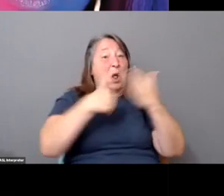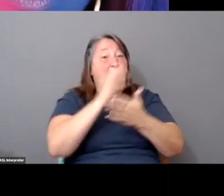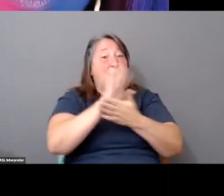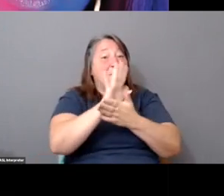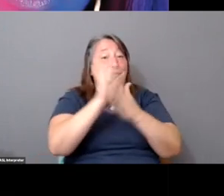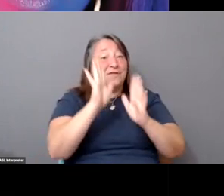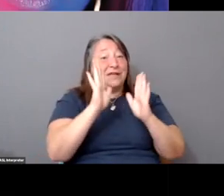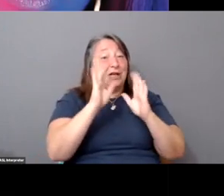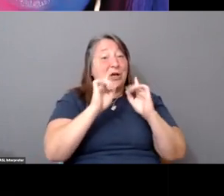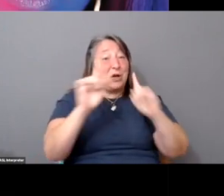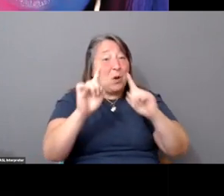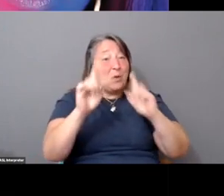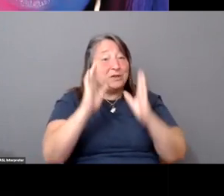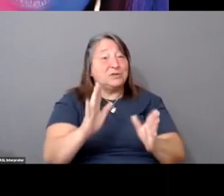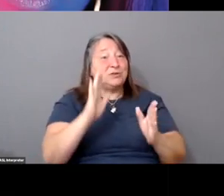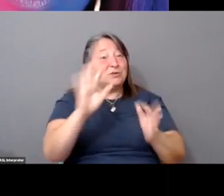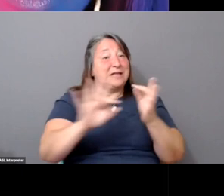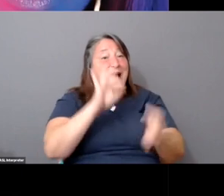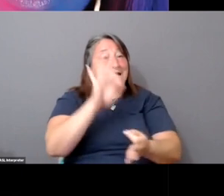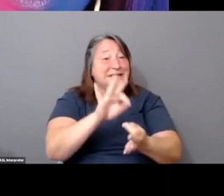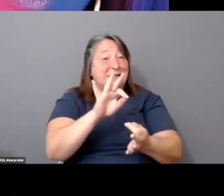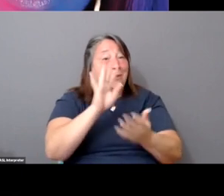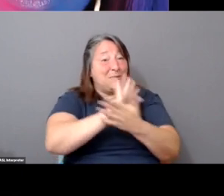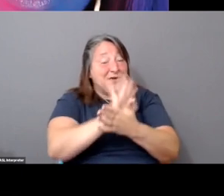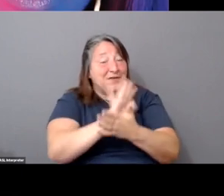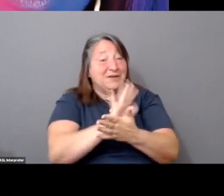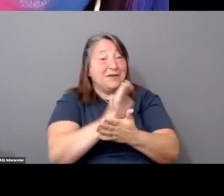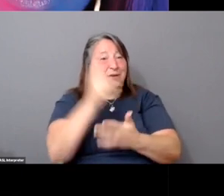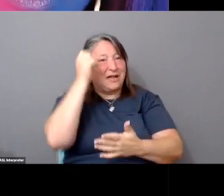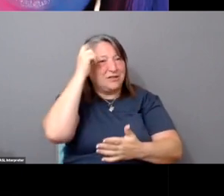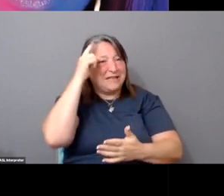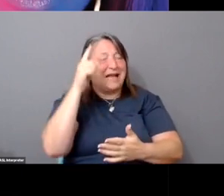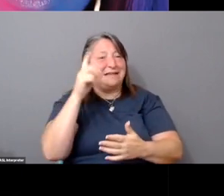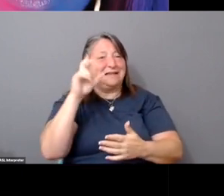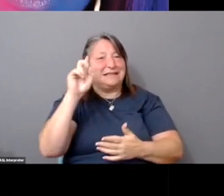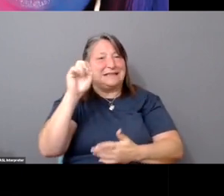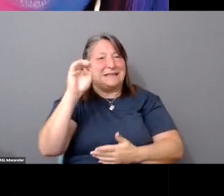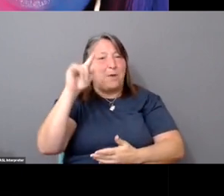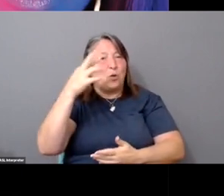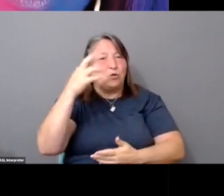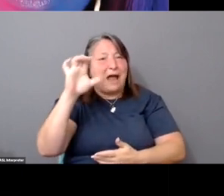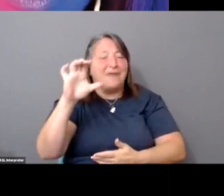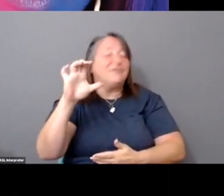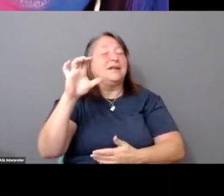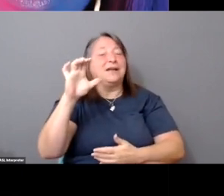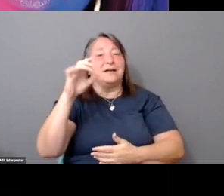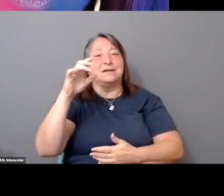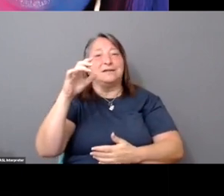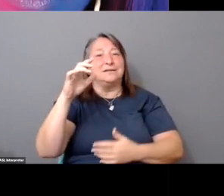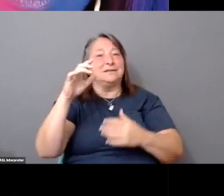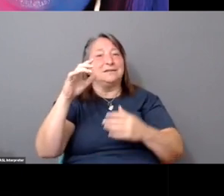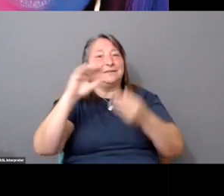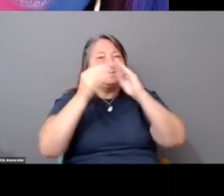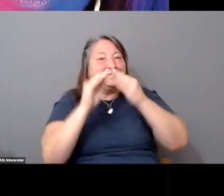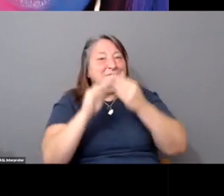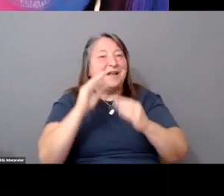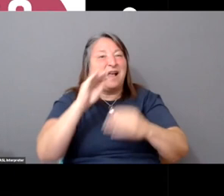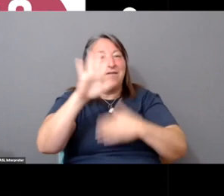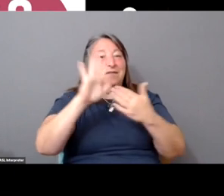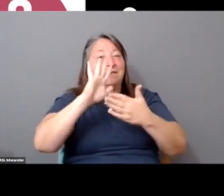achieve this by understanding the demographic profile of the audience for every film, including age, gender, and